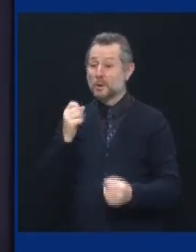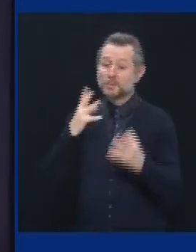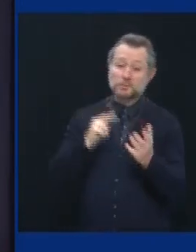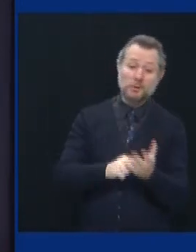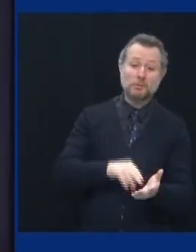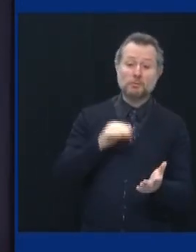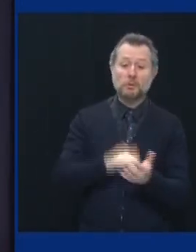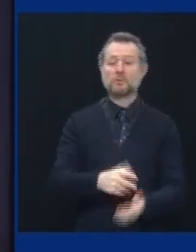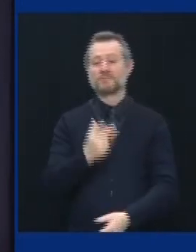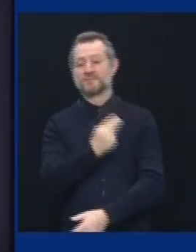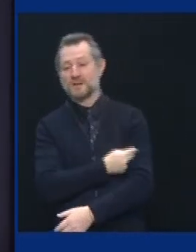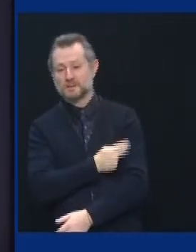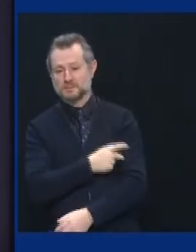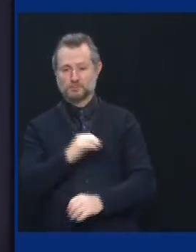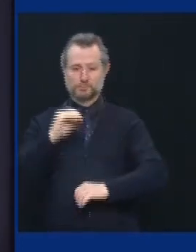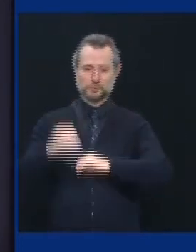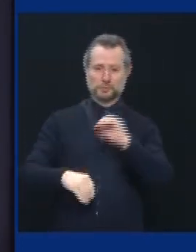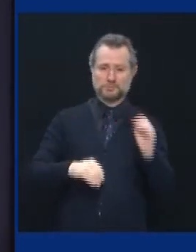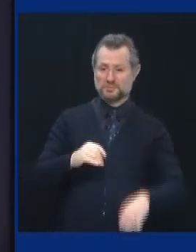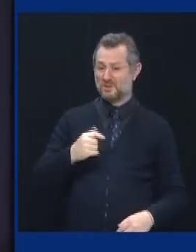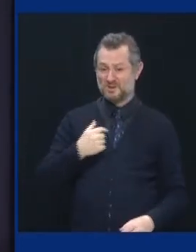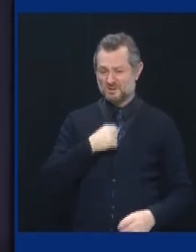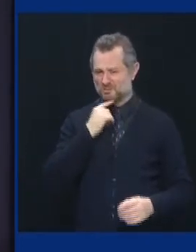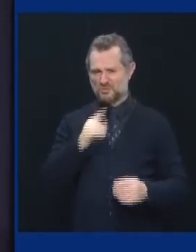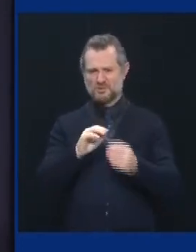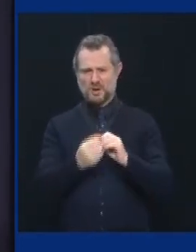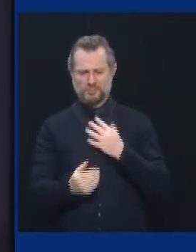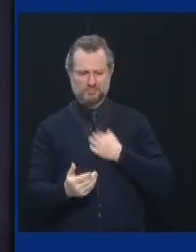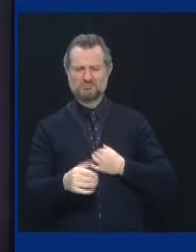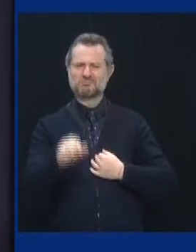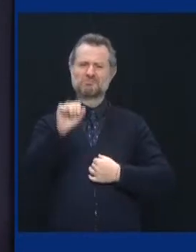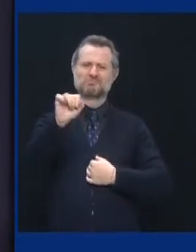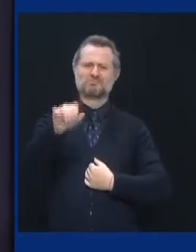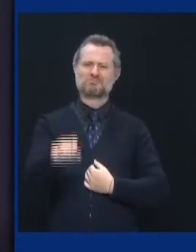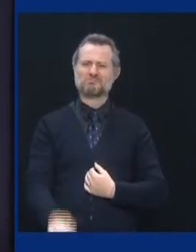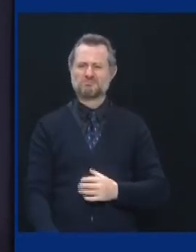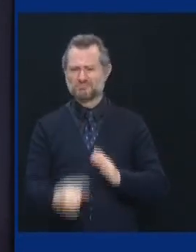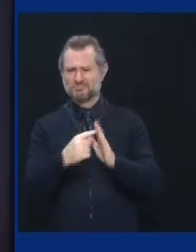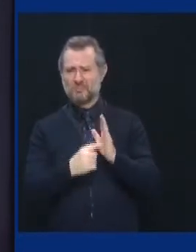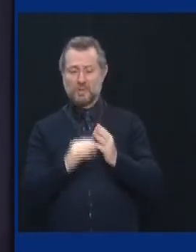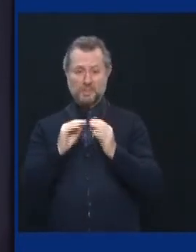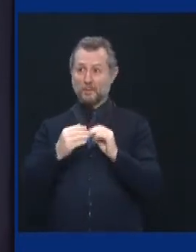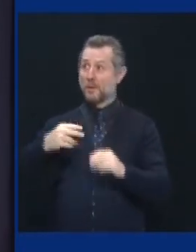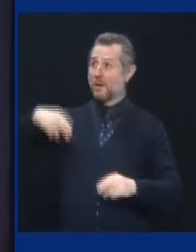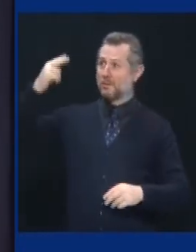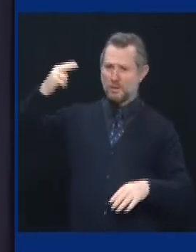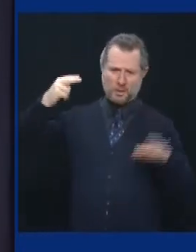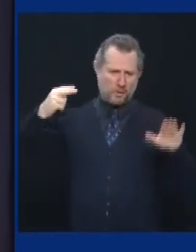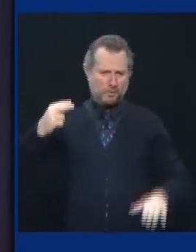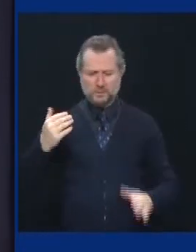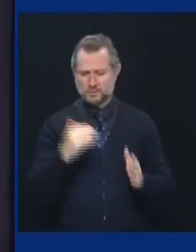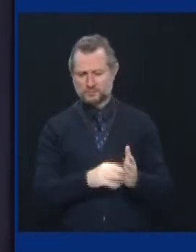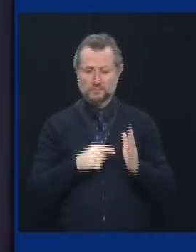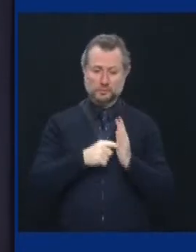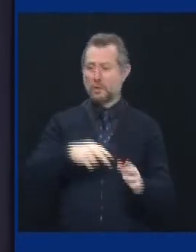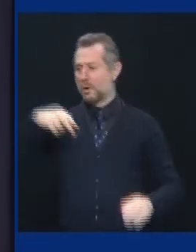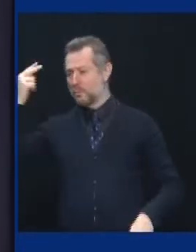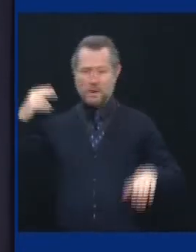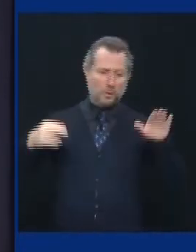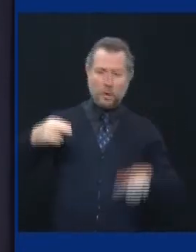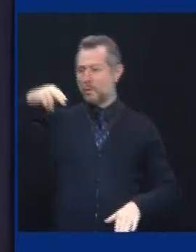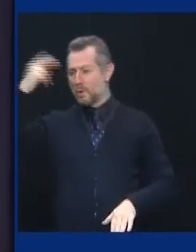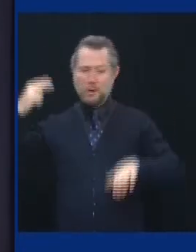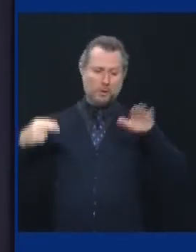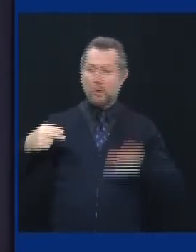doctors hospitals have done. Here are the high, here are the low. Here are the high, here are the low. And I did that for